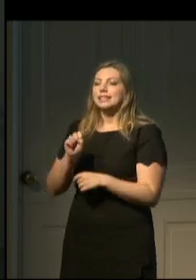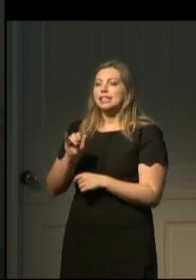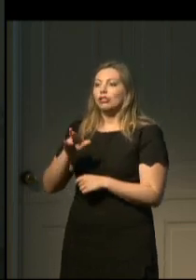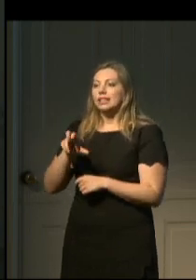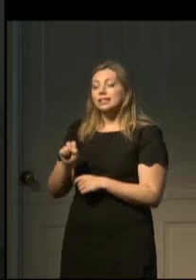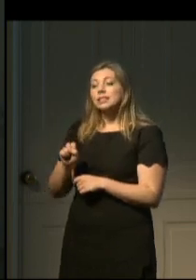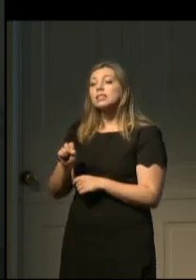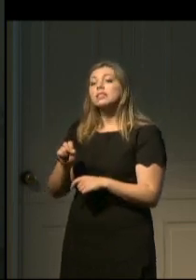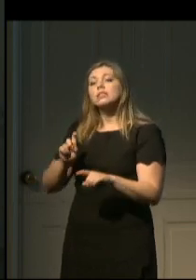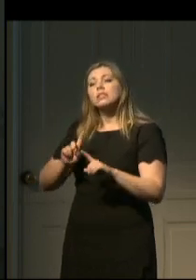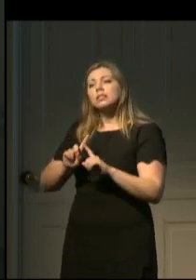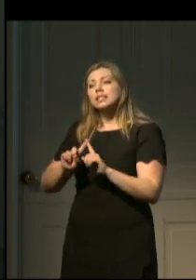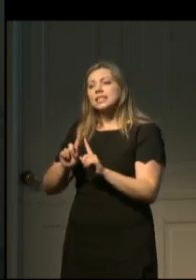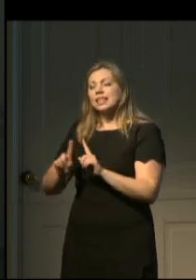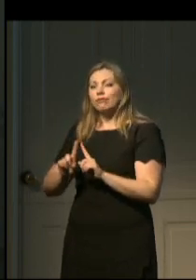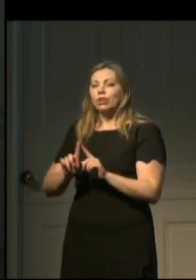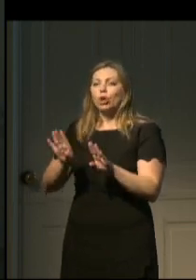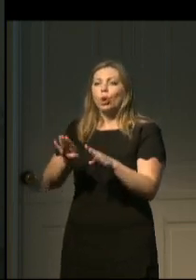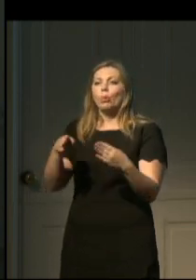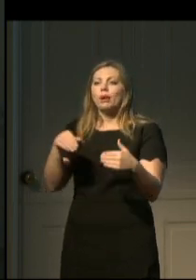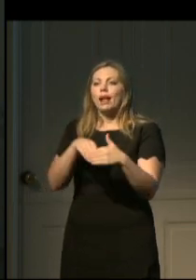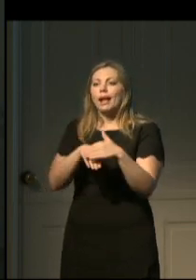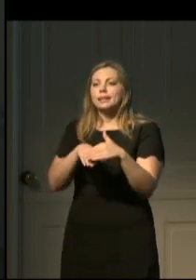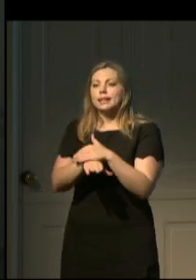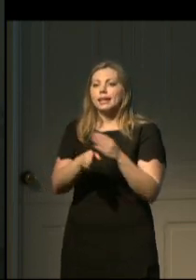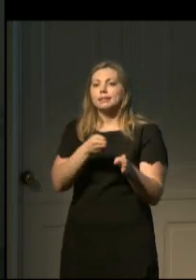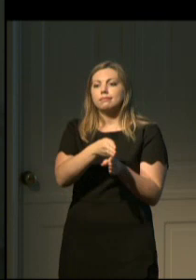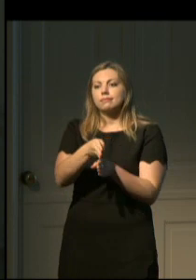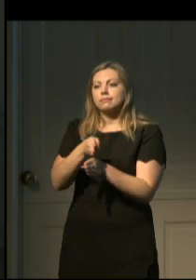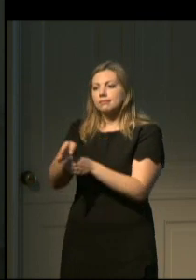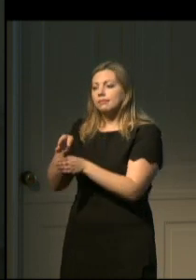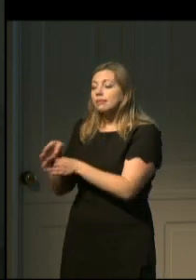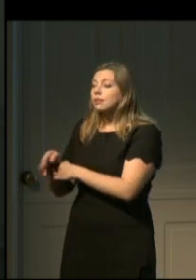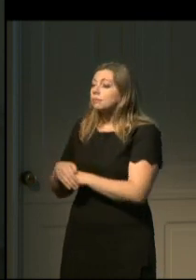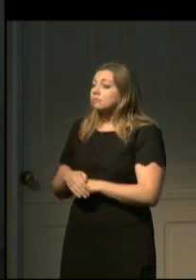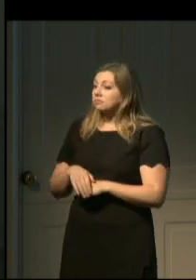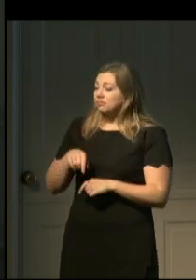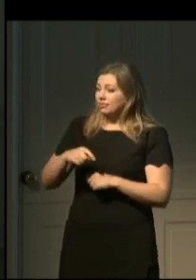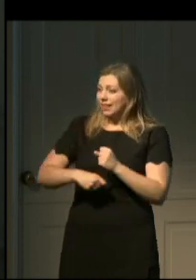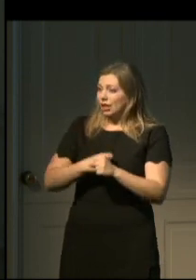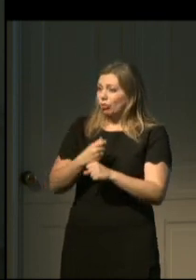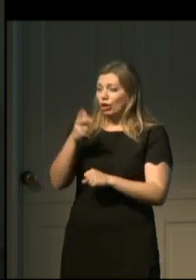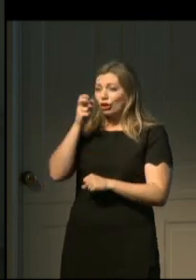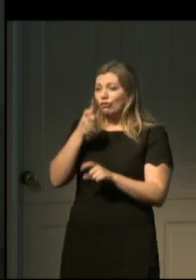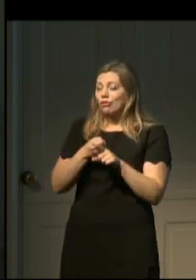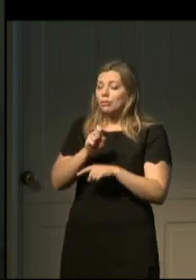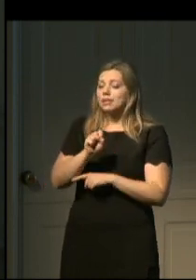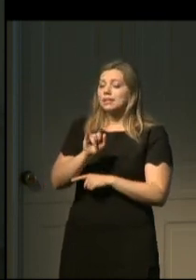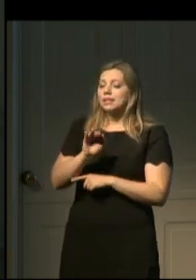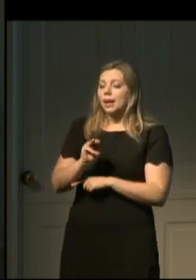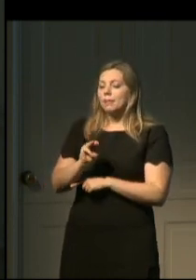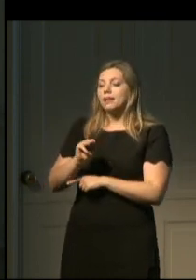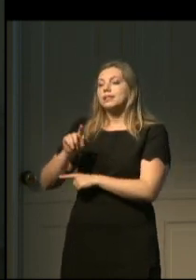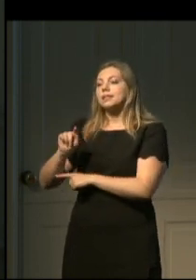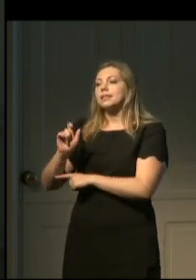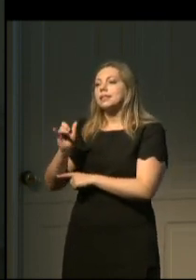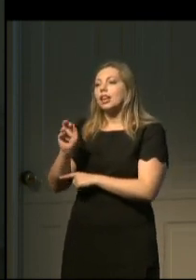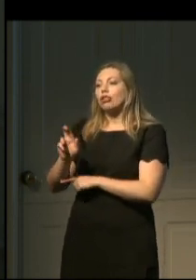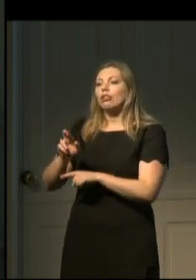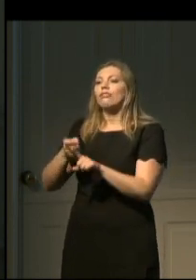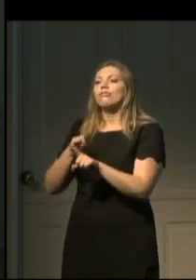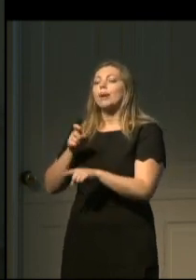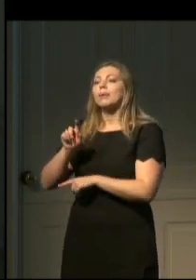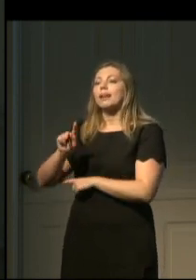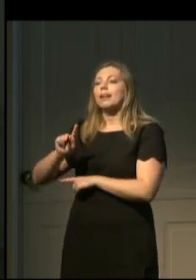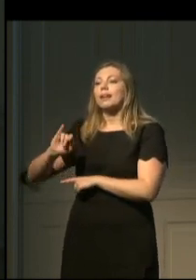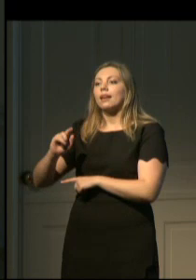range of open access disciplines. Earlier this year, we heard from Simon Tanner of King's College about